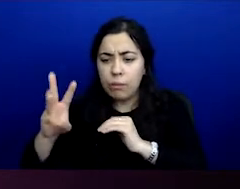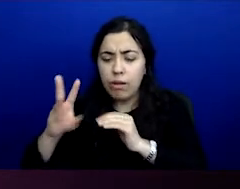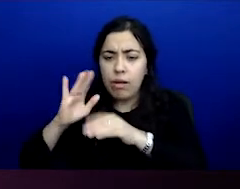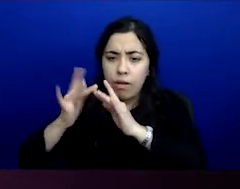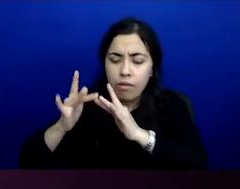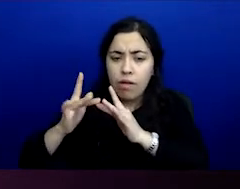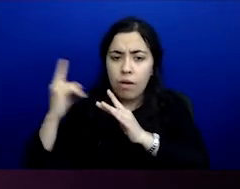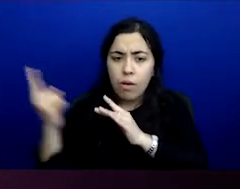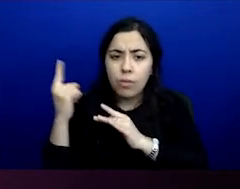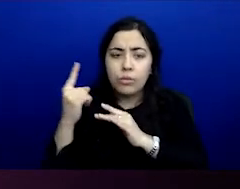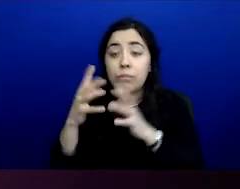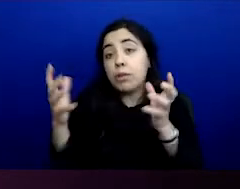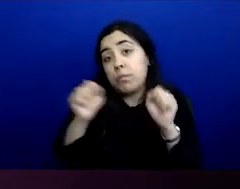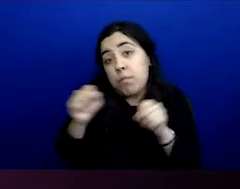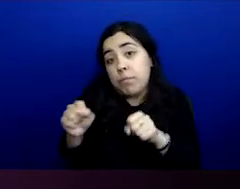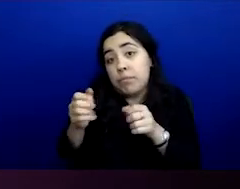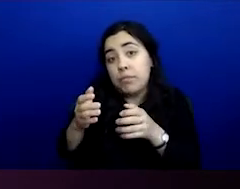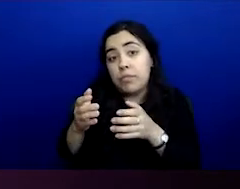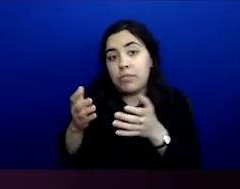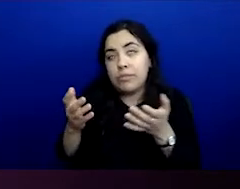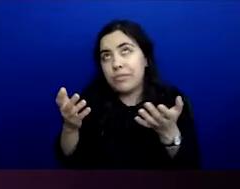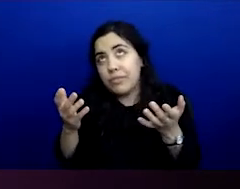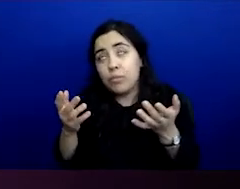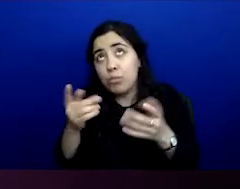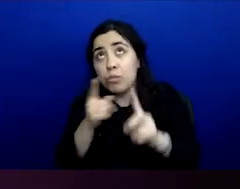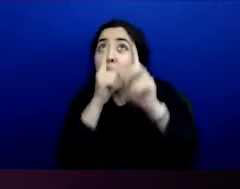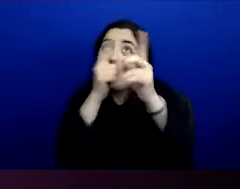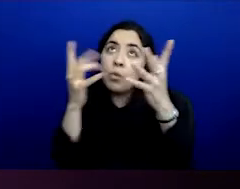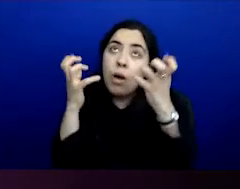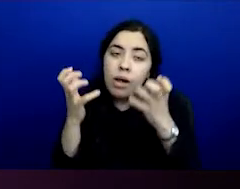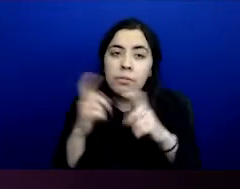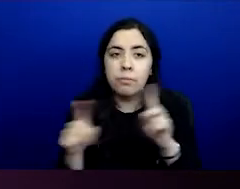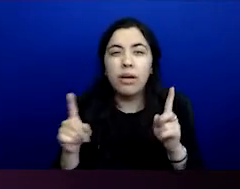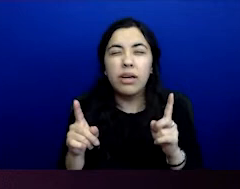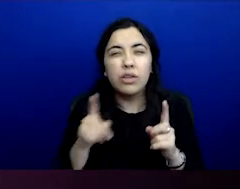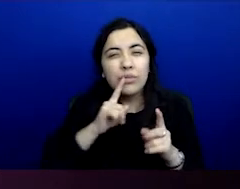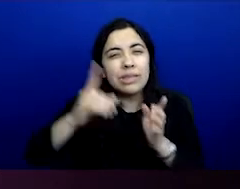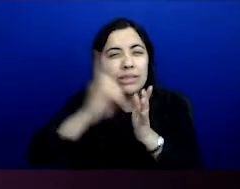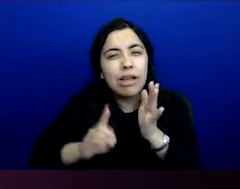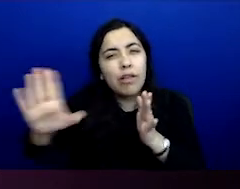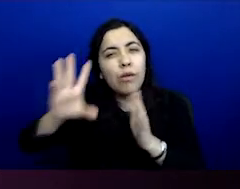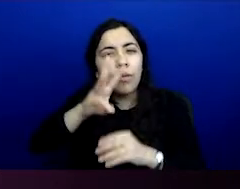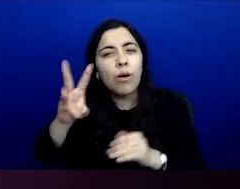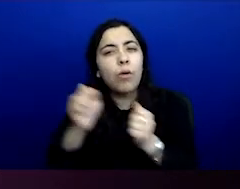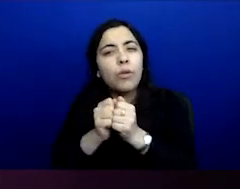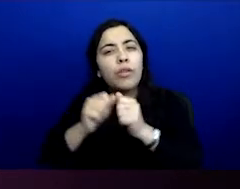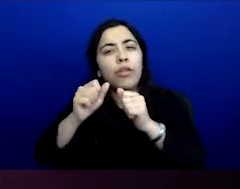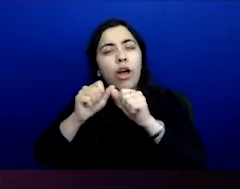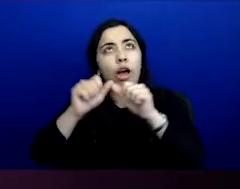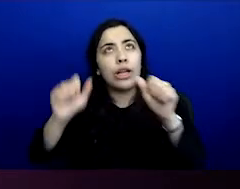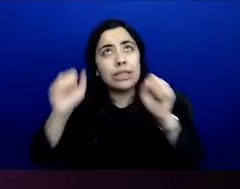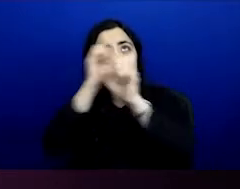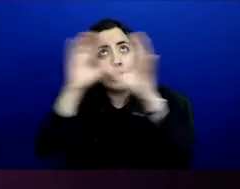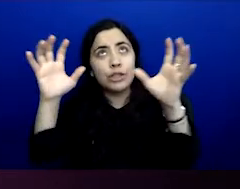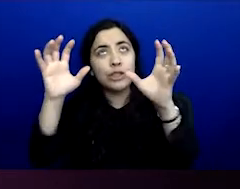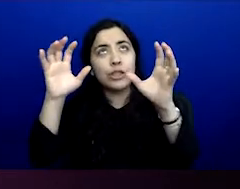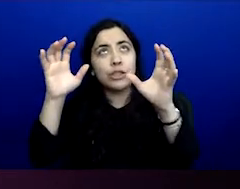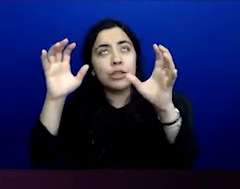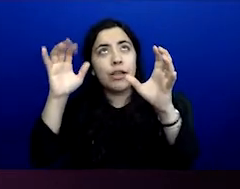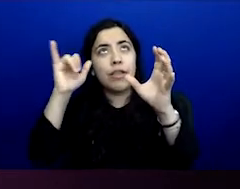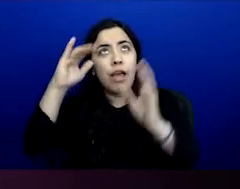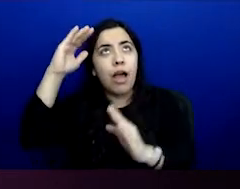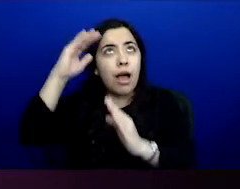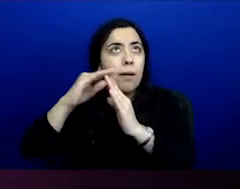as much as possible. It's an aspirational goal. And really design their site with an architecture in mind that optimizes